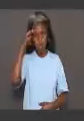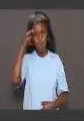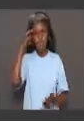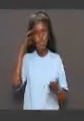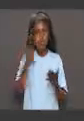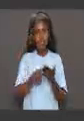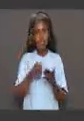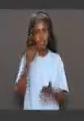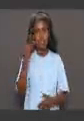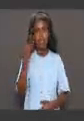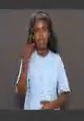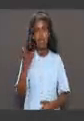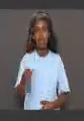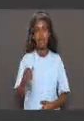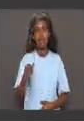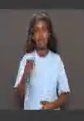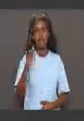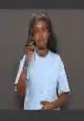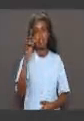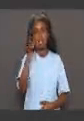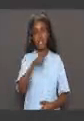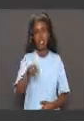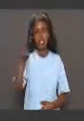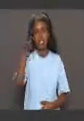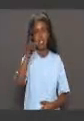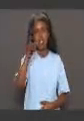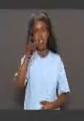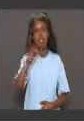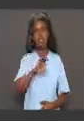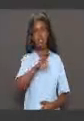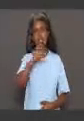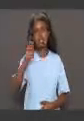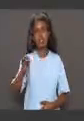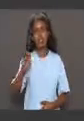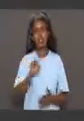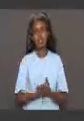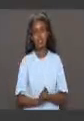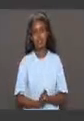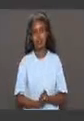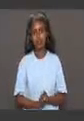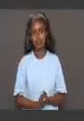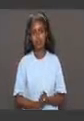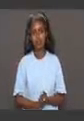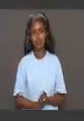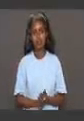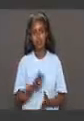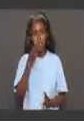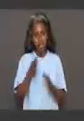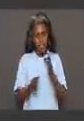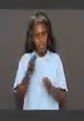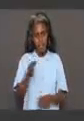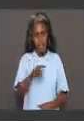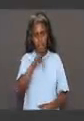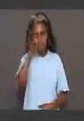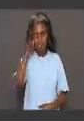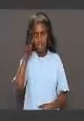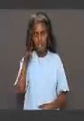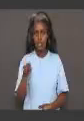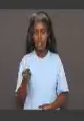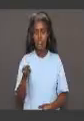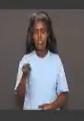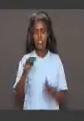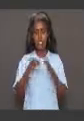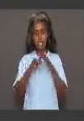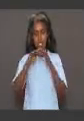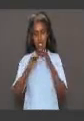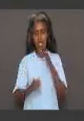is half of the circle's circumference. If an arc is